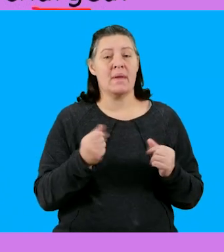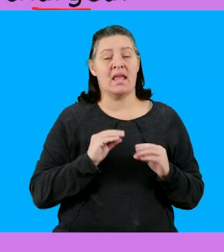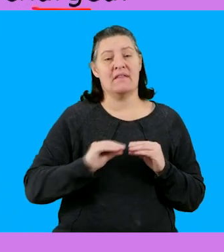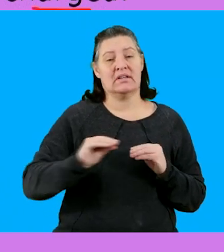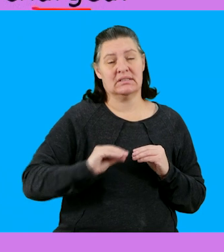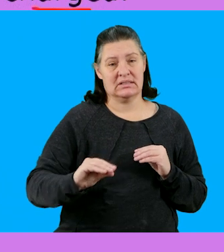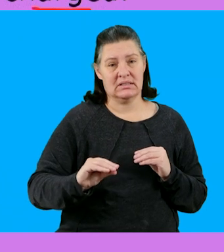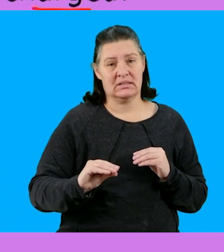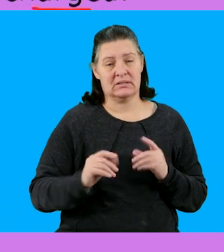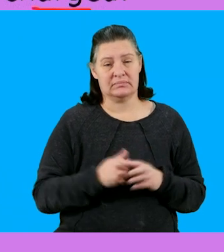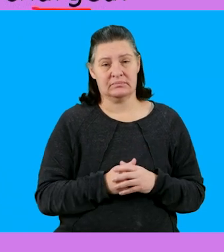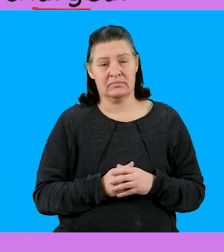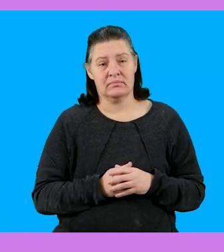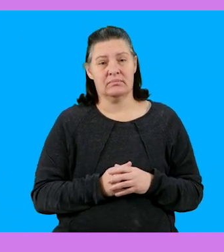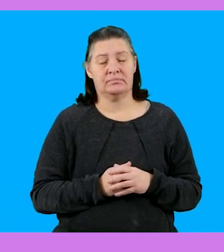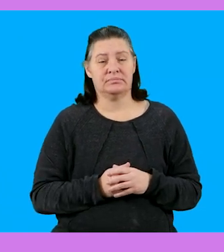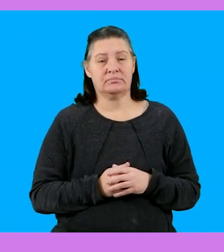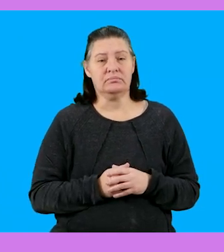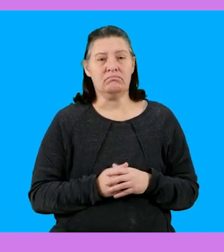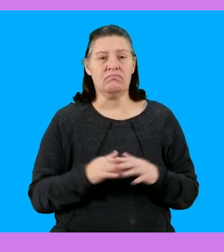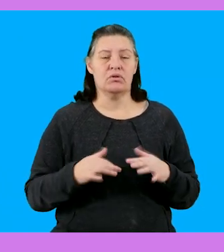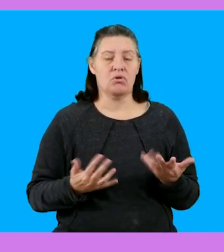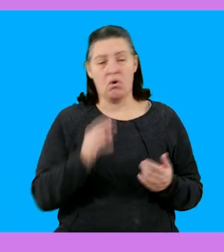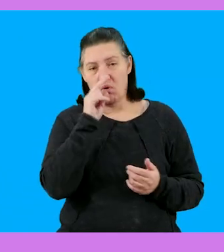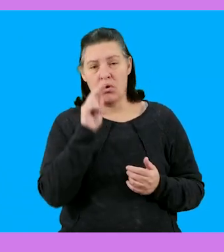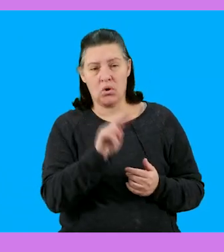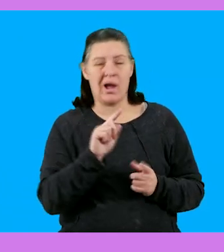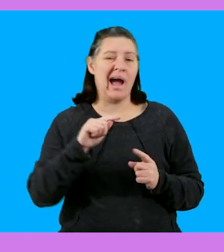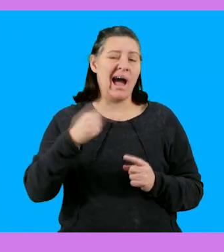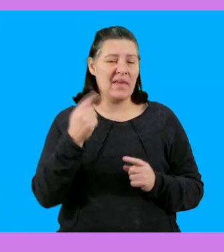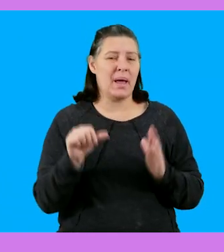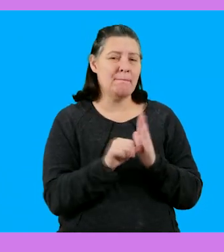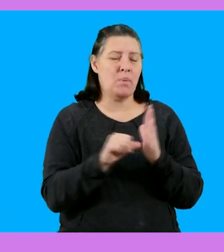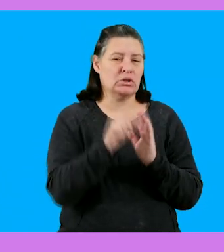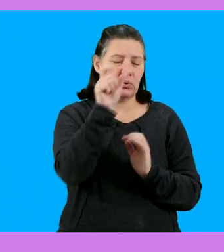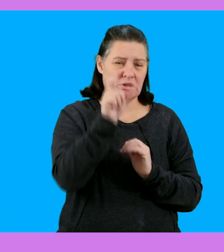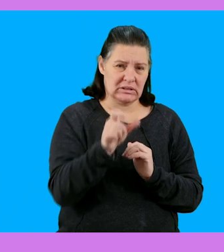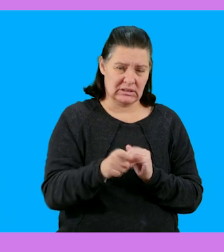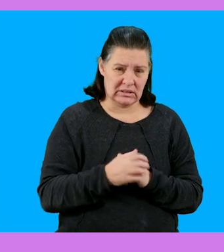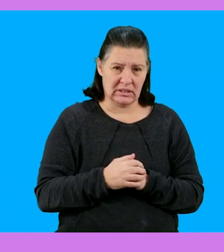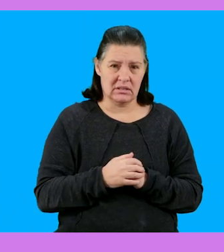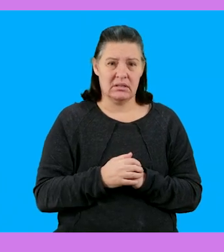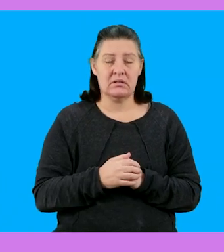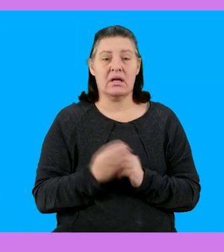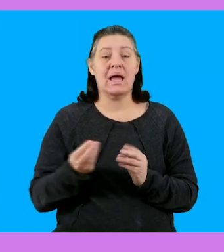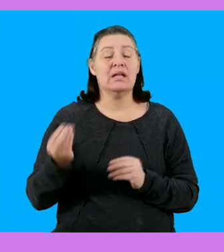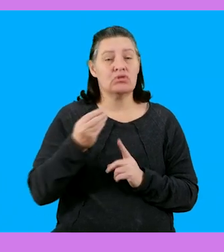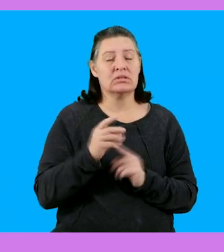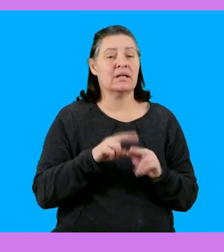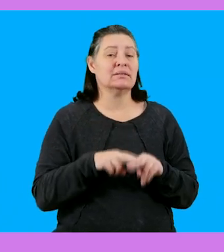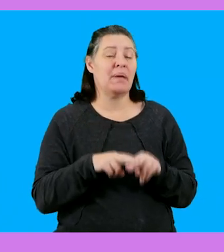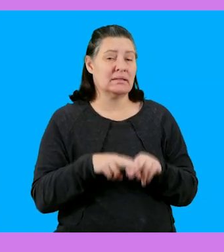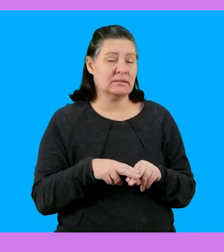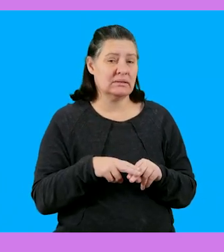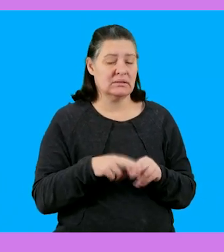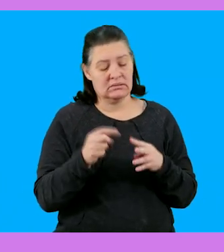money is invested or borrowed for. Okay, so let's quickly look at other important words. I indicated that interest depends